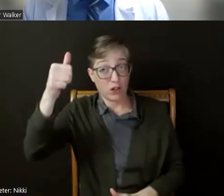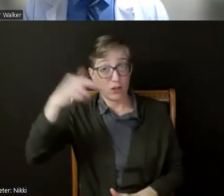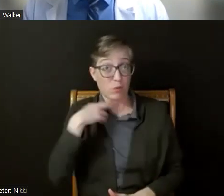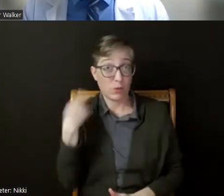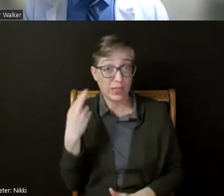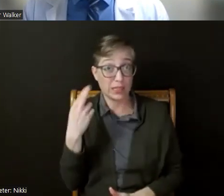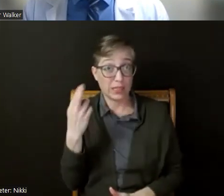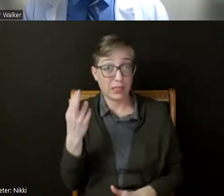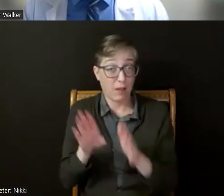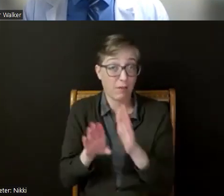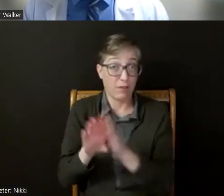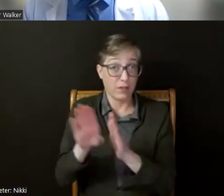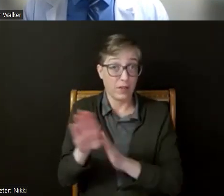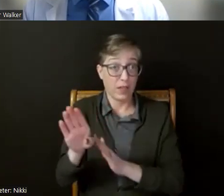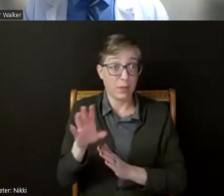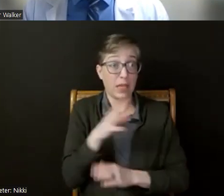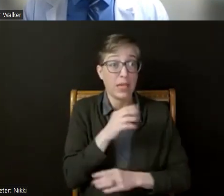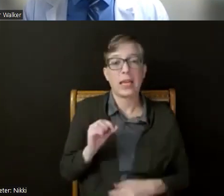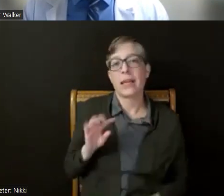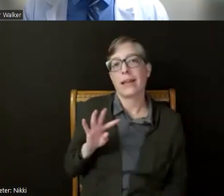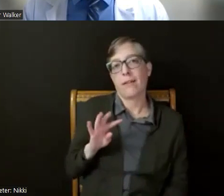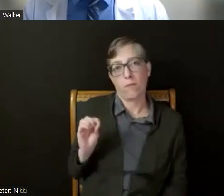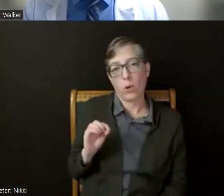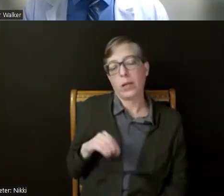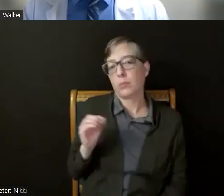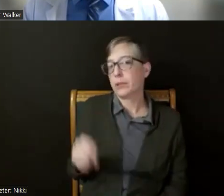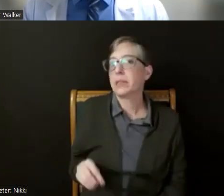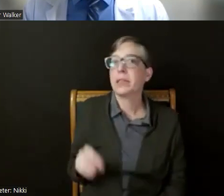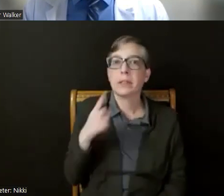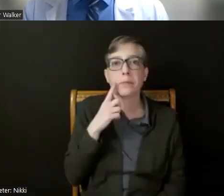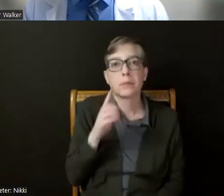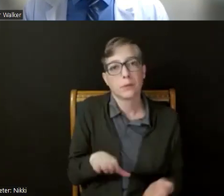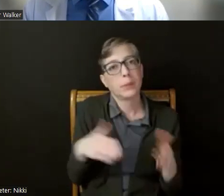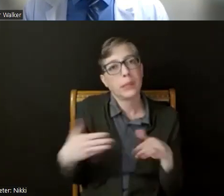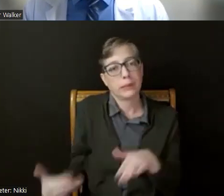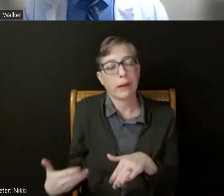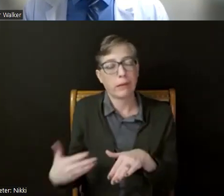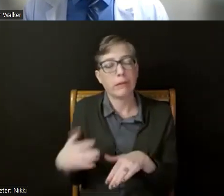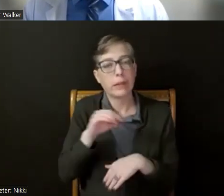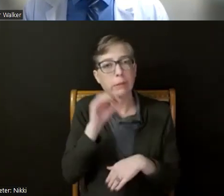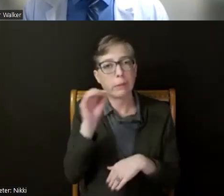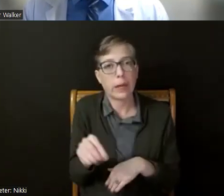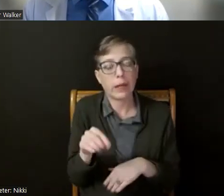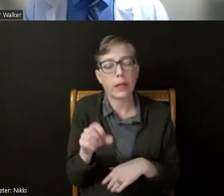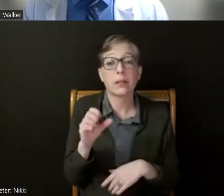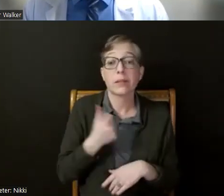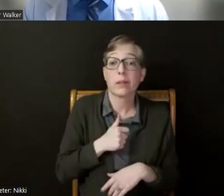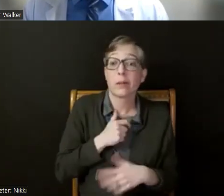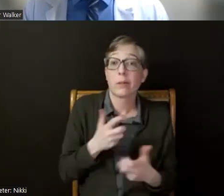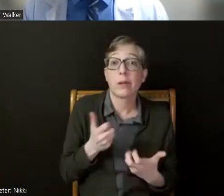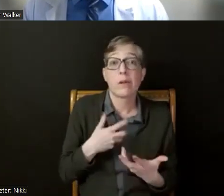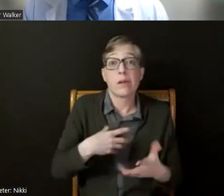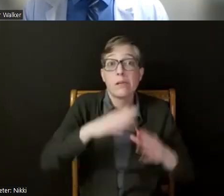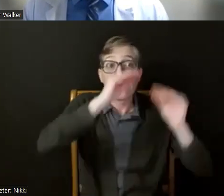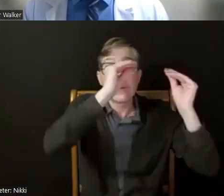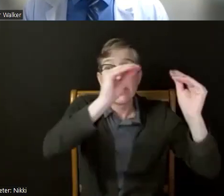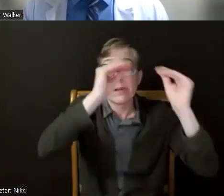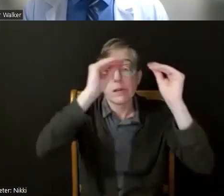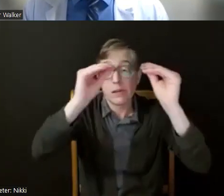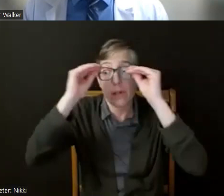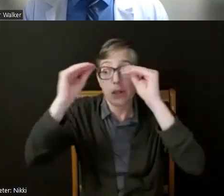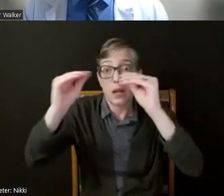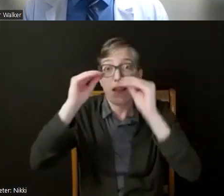40% increase in mortality. So we really try to make sure that we are doing a lot of education with this